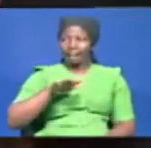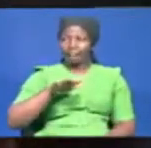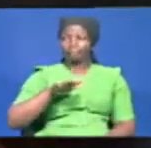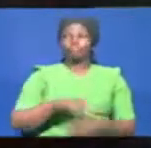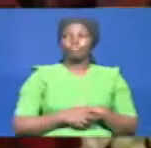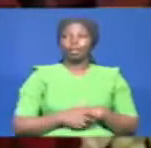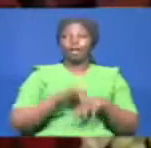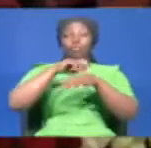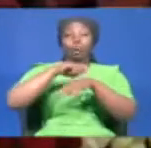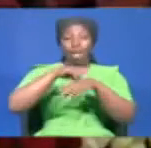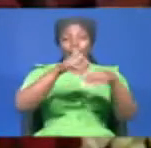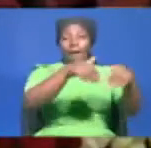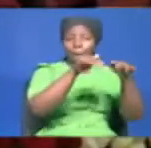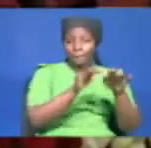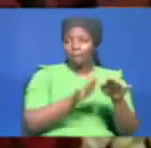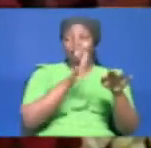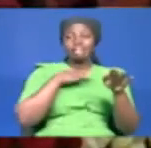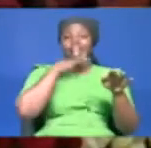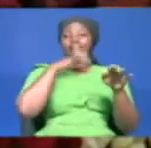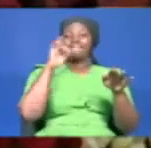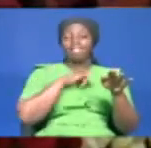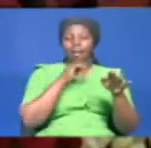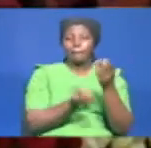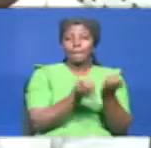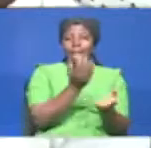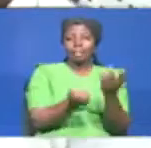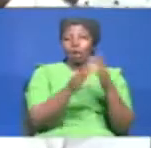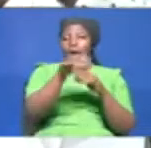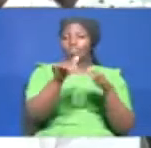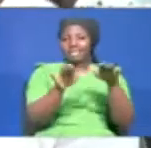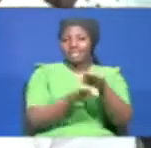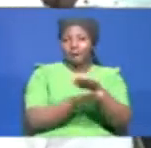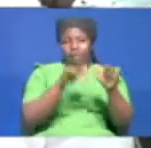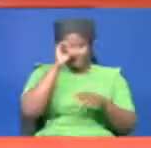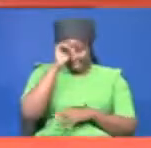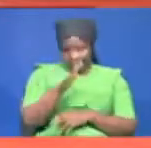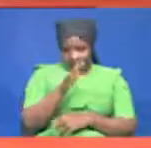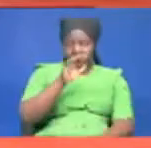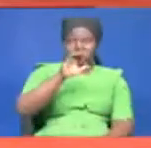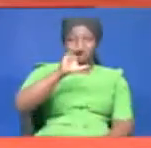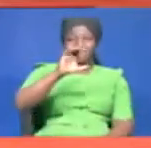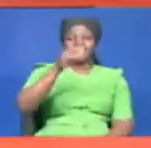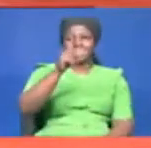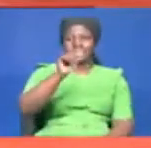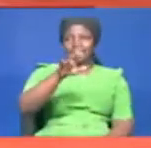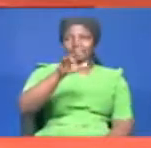Speaking during the burial of the late Baringo County Deputy Governor Charles Kipngok in Solian, Eldama Ravine,